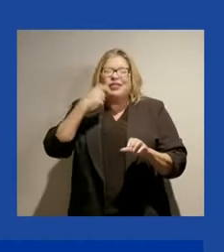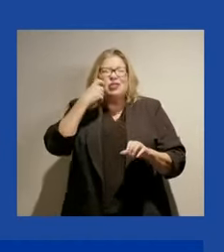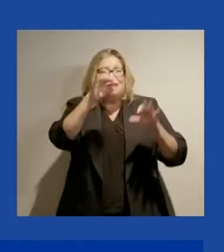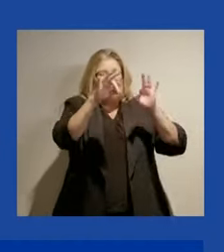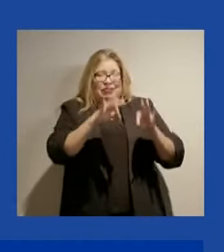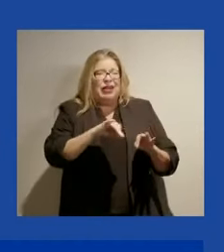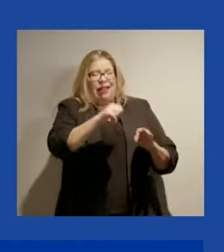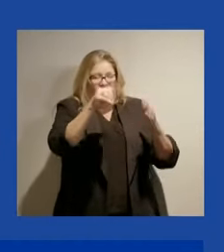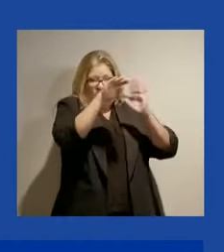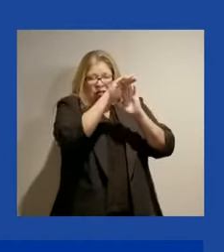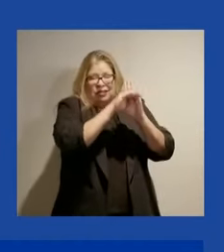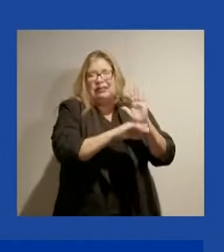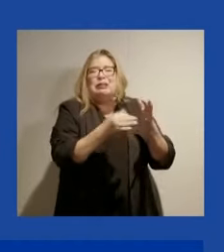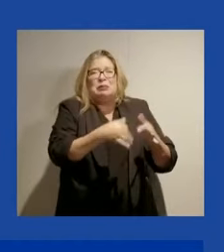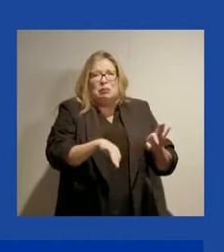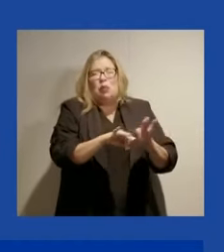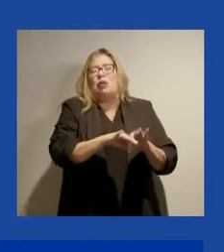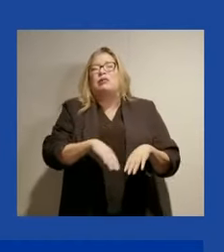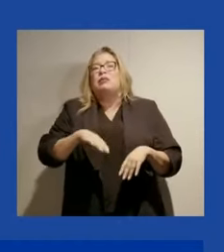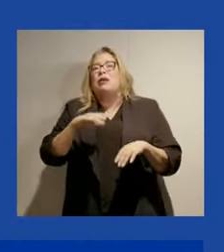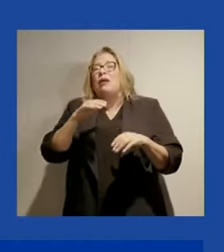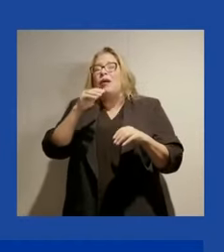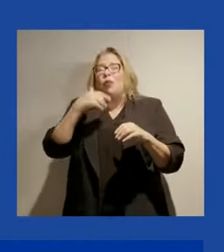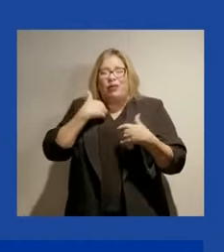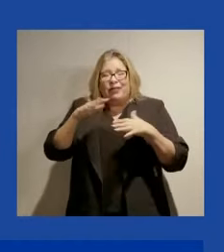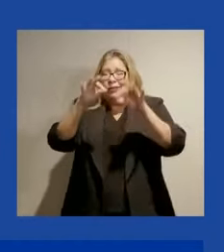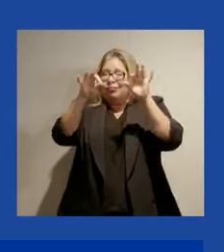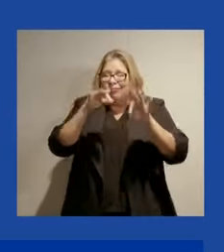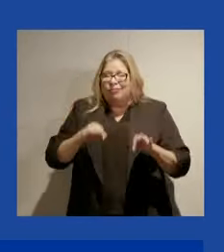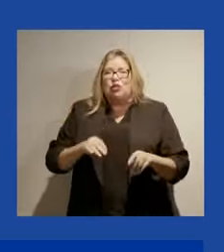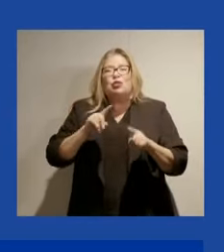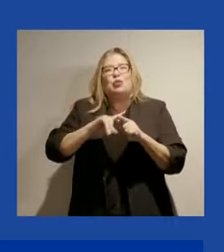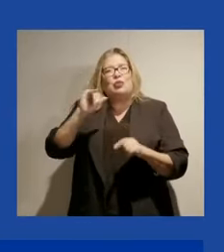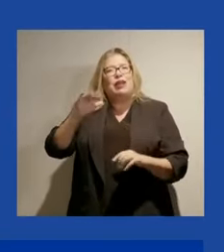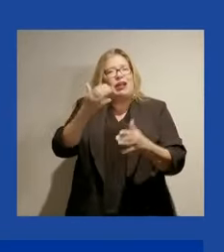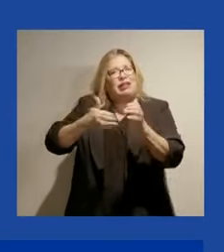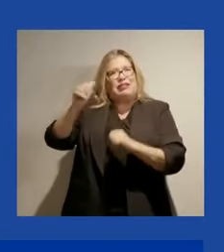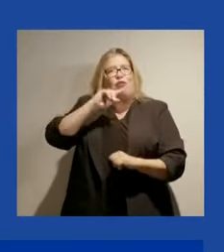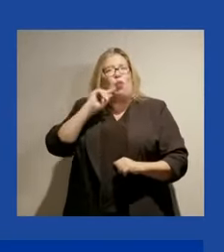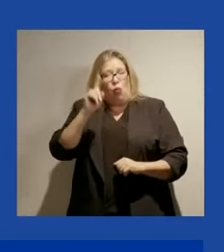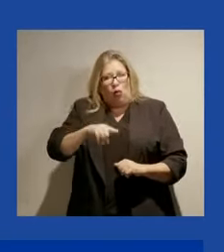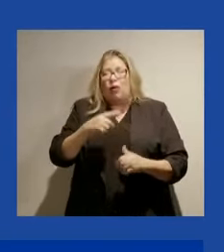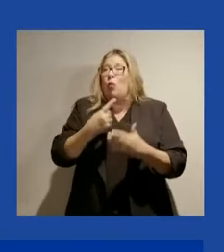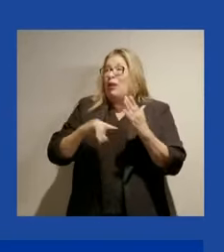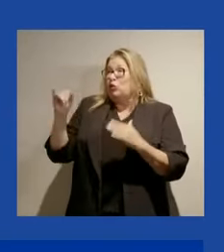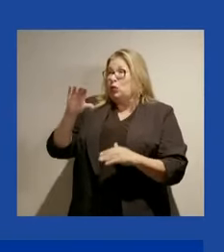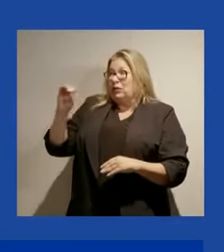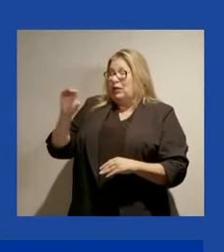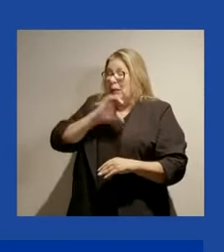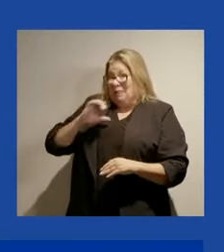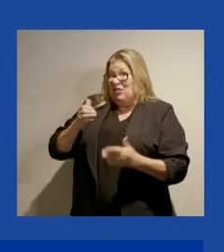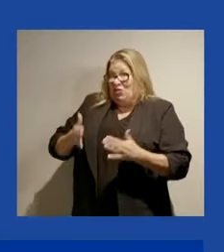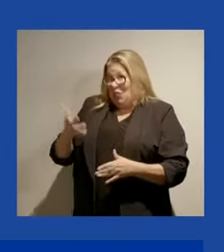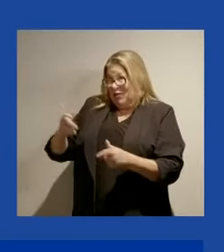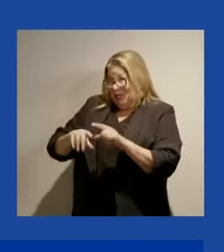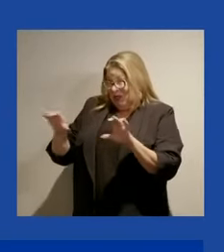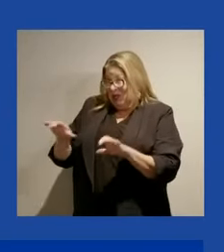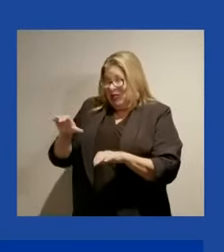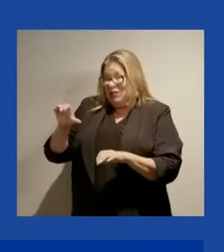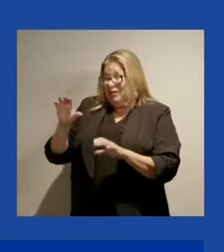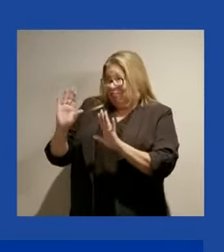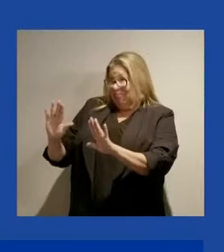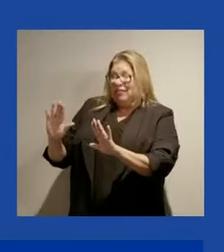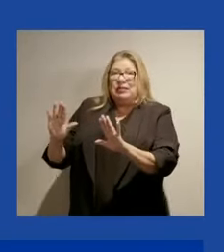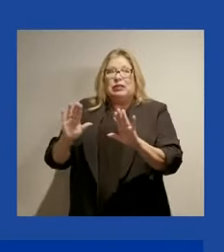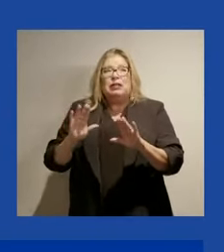laid out in the executive order, all the other things that the insurance commissioner has already announced he wants to do. But December, I don't